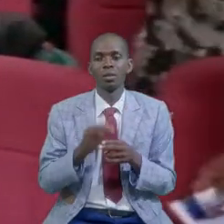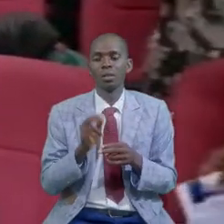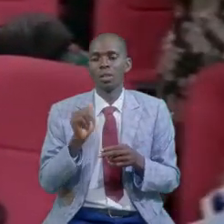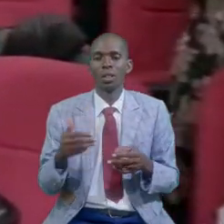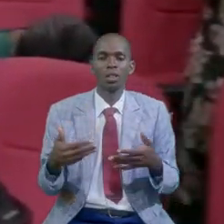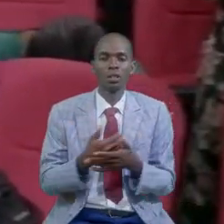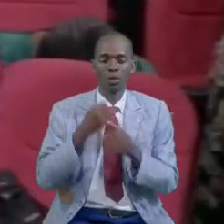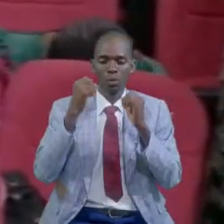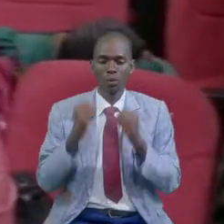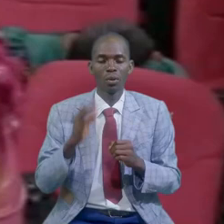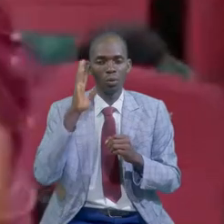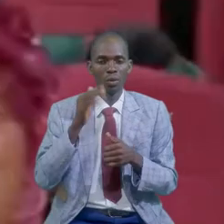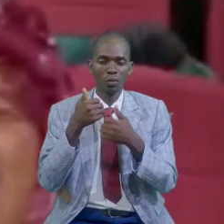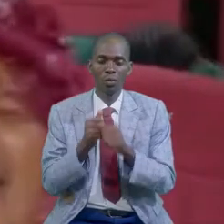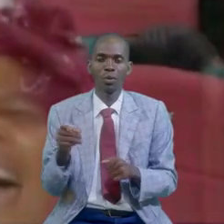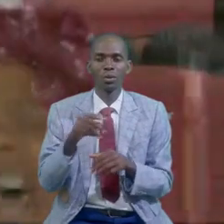power will follow you.